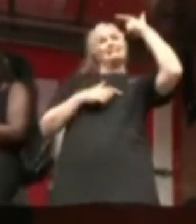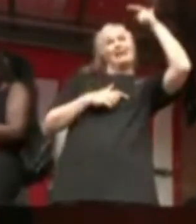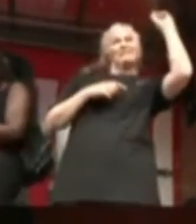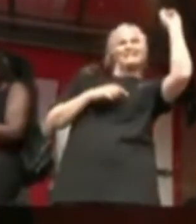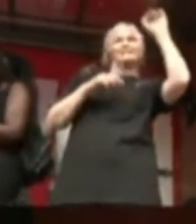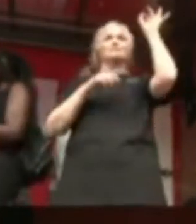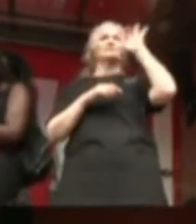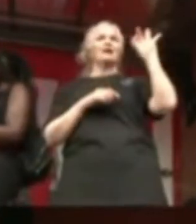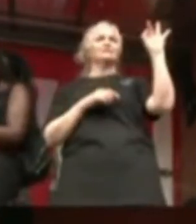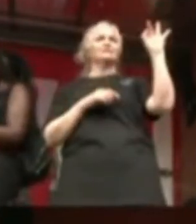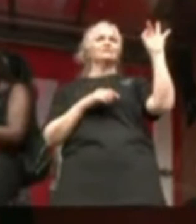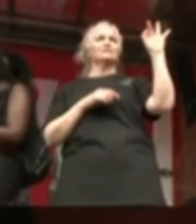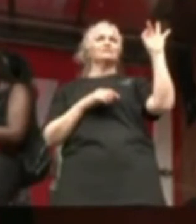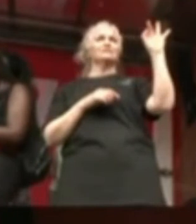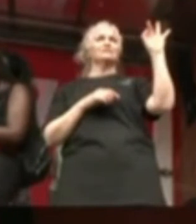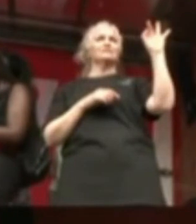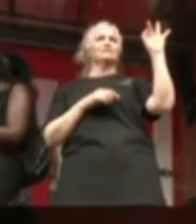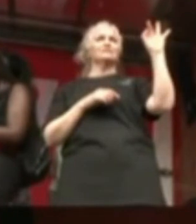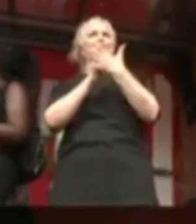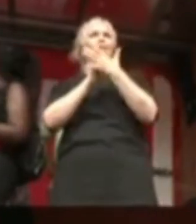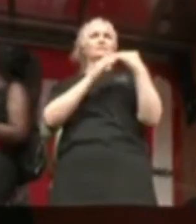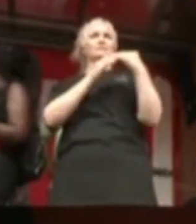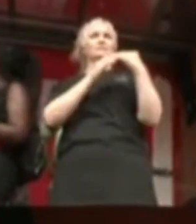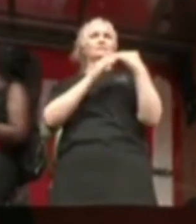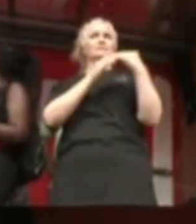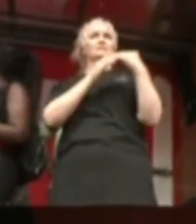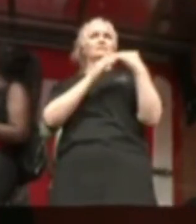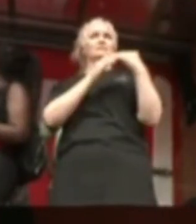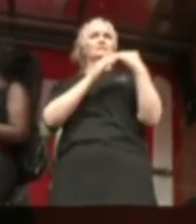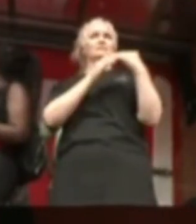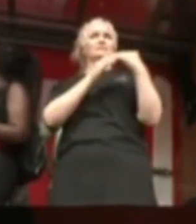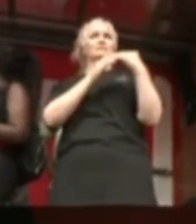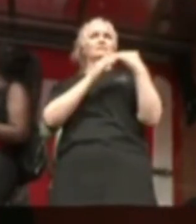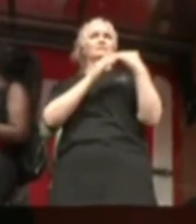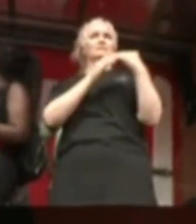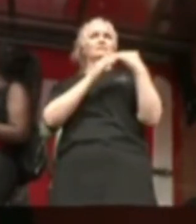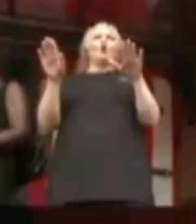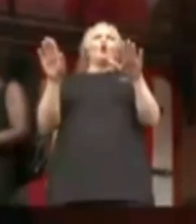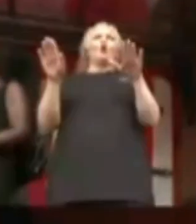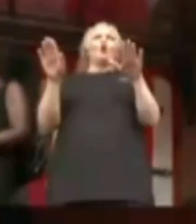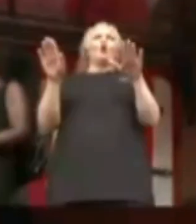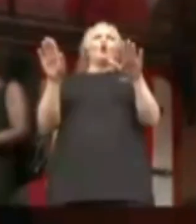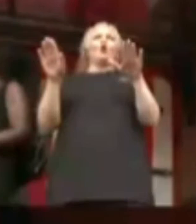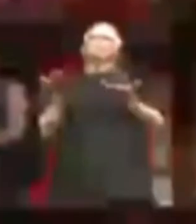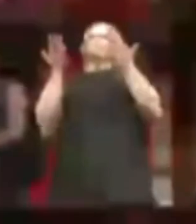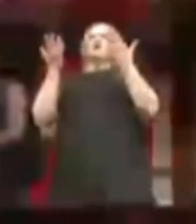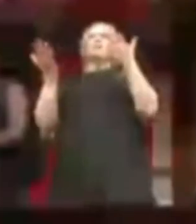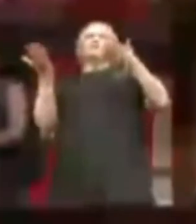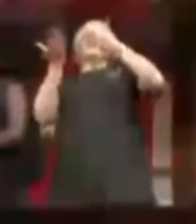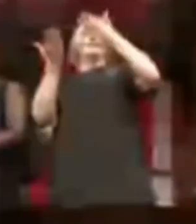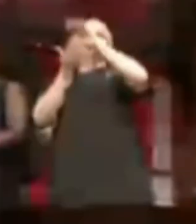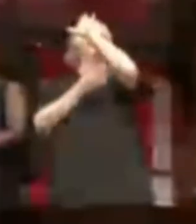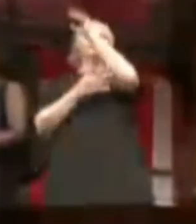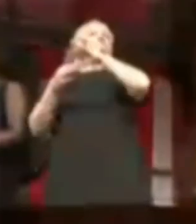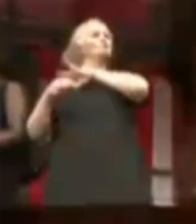70% since before the pandemic. It's not wages putting up inflation, it's profits. So deal with that,